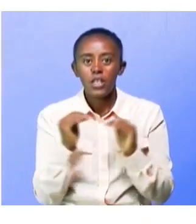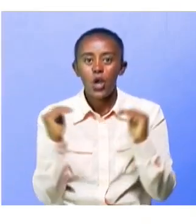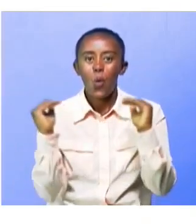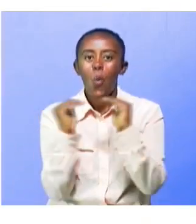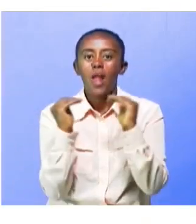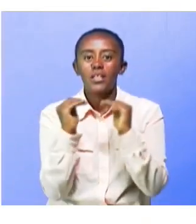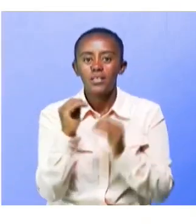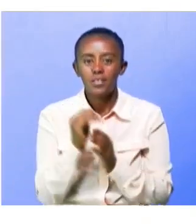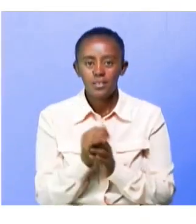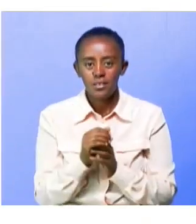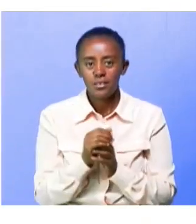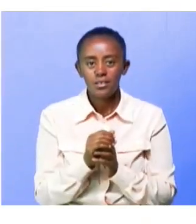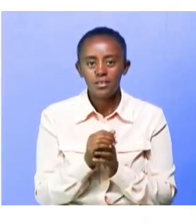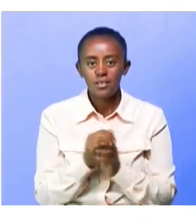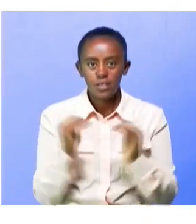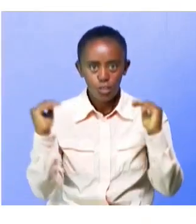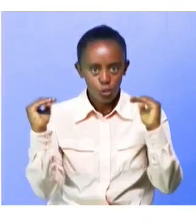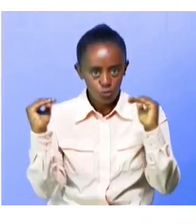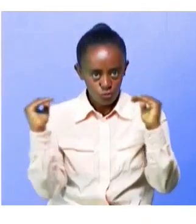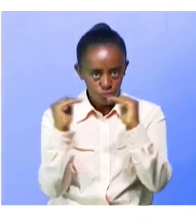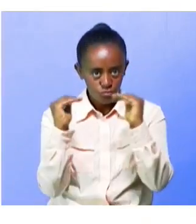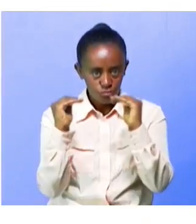Equality.